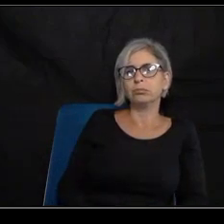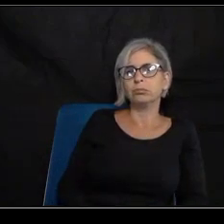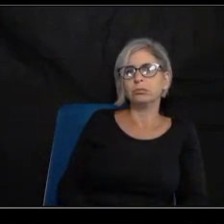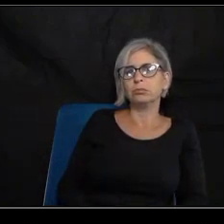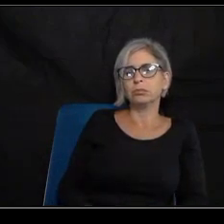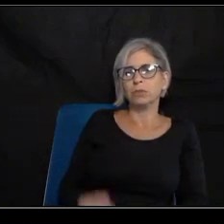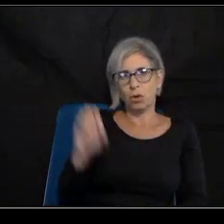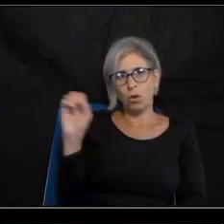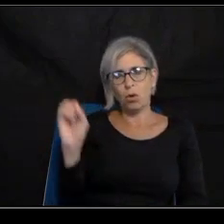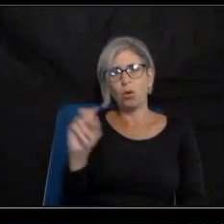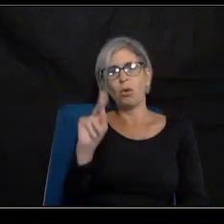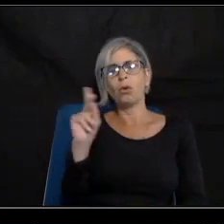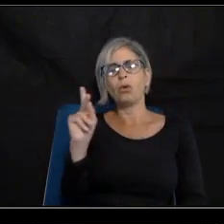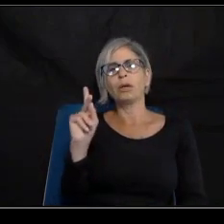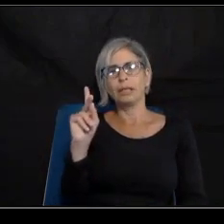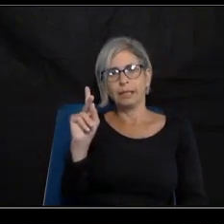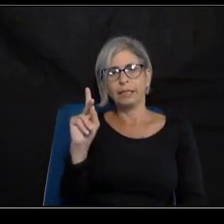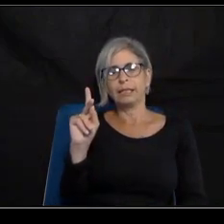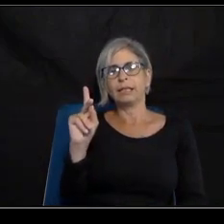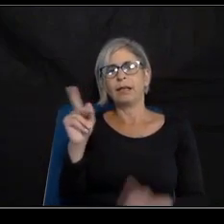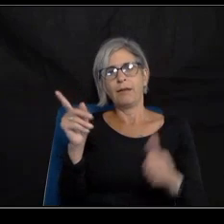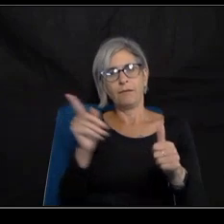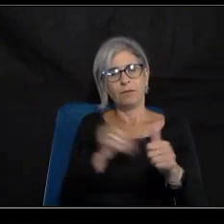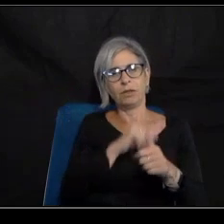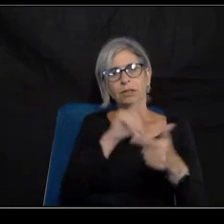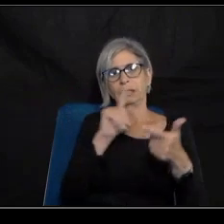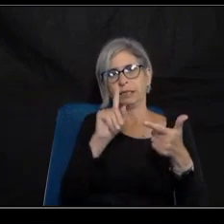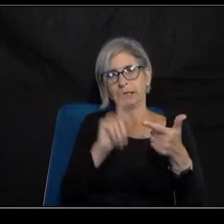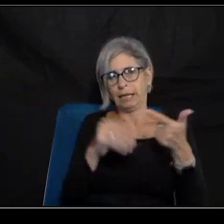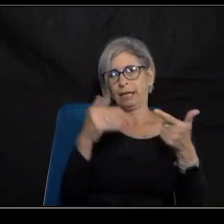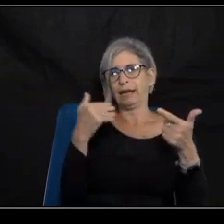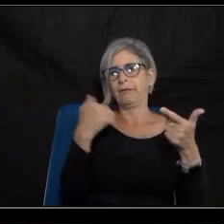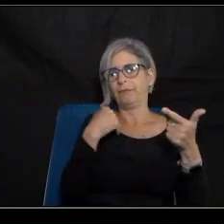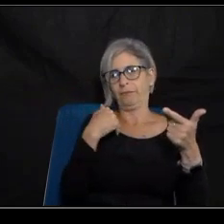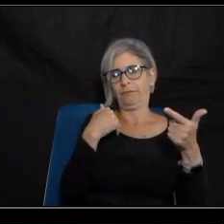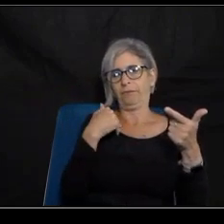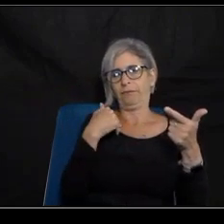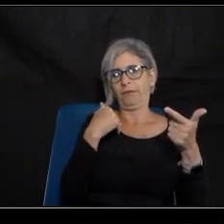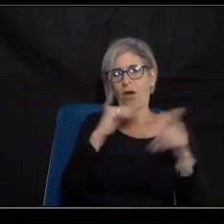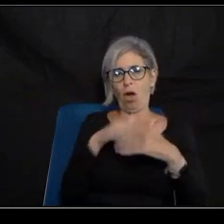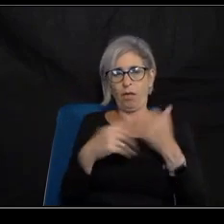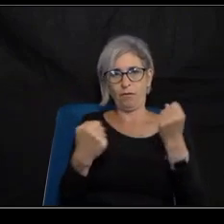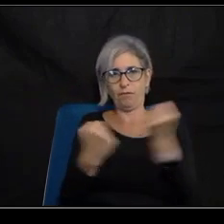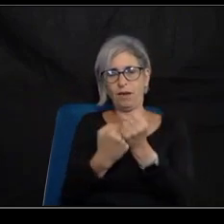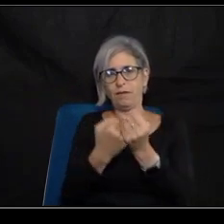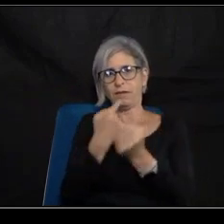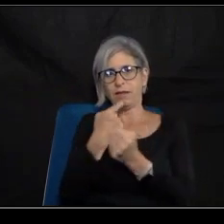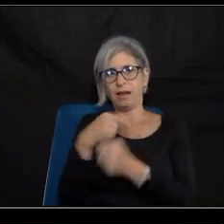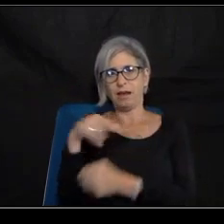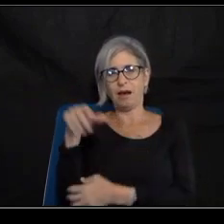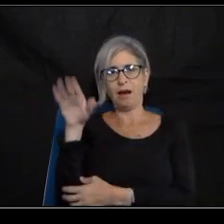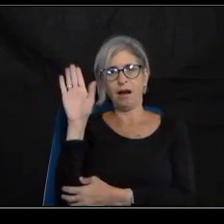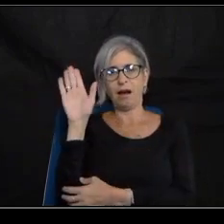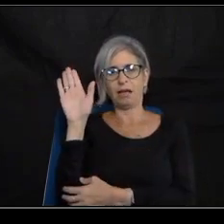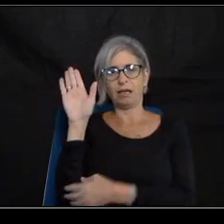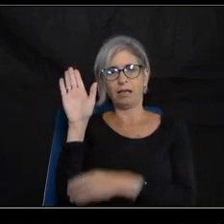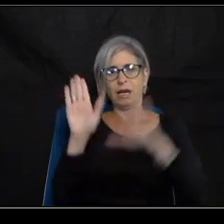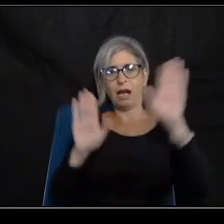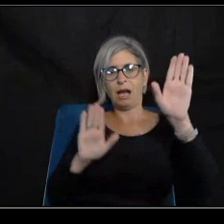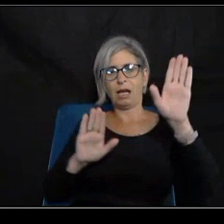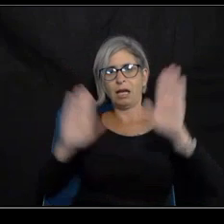So, okay. So we have a first and second. All those in favor state so by saying aye. Aye. Aye.